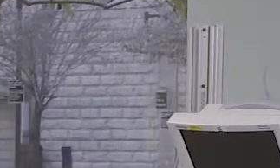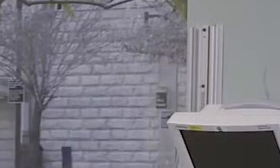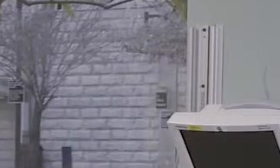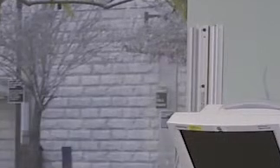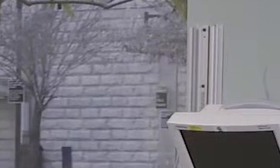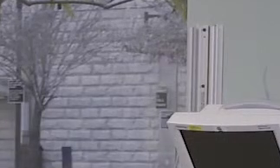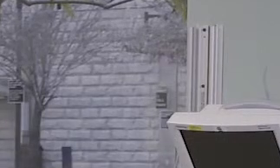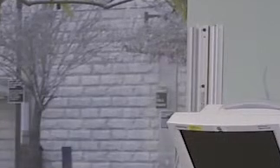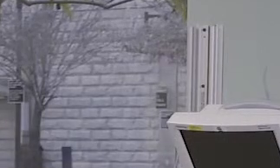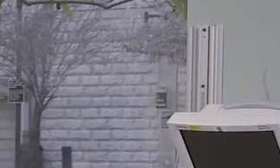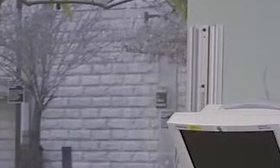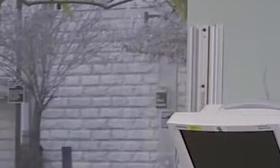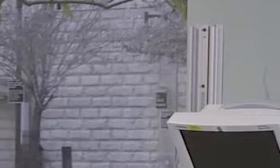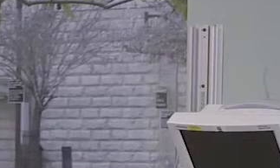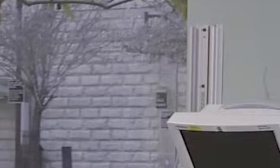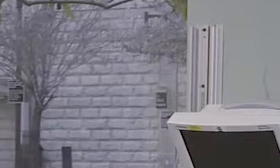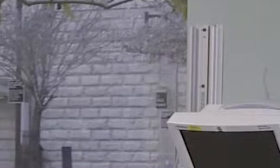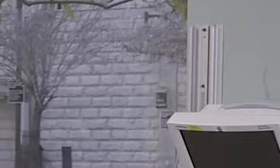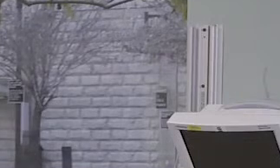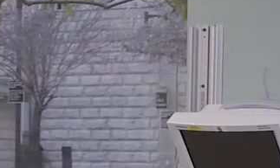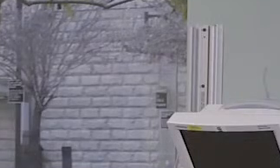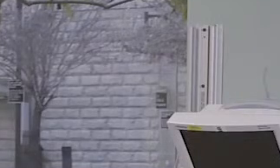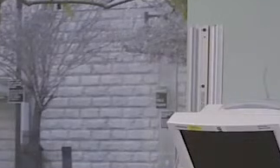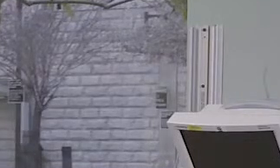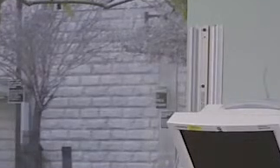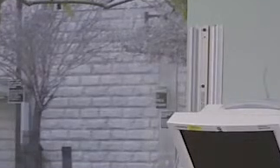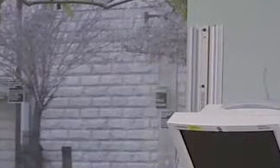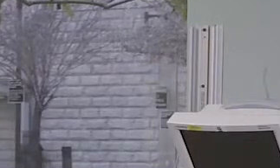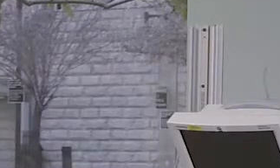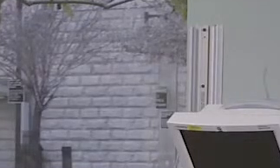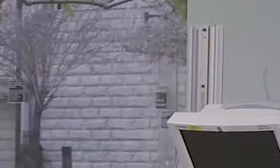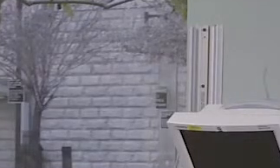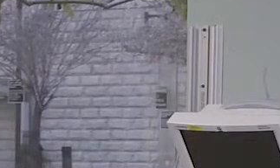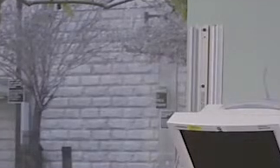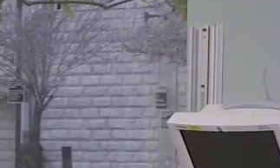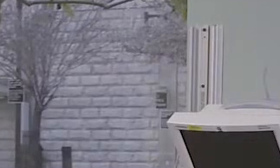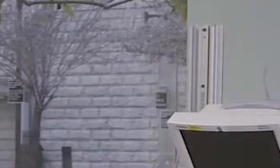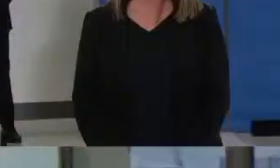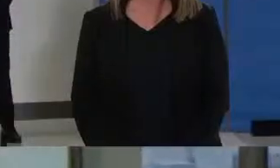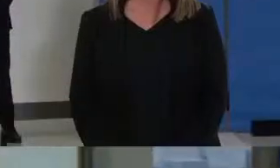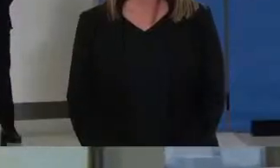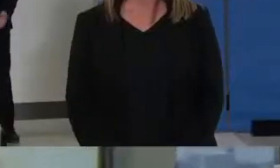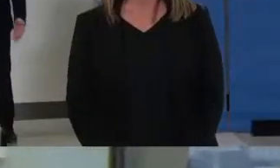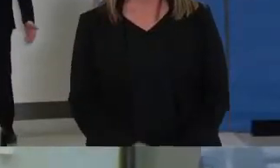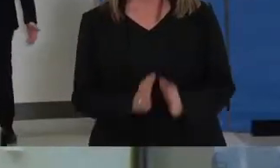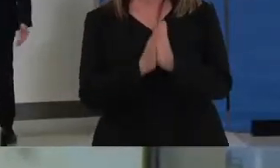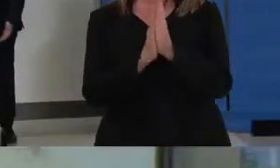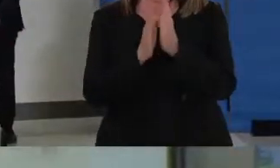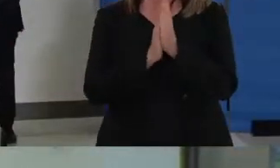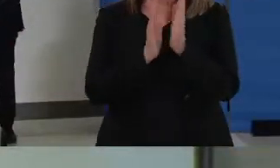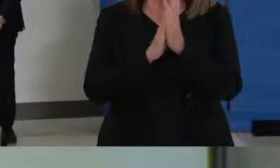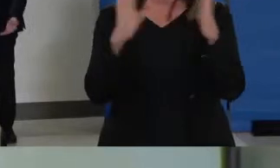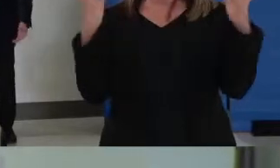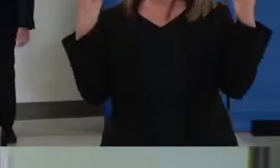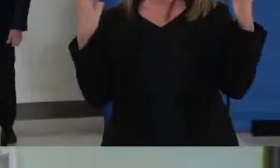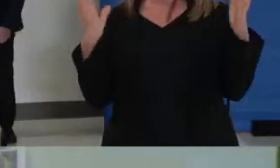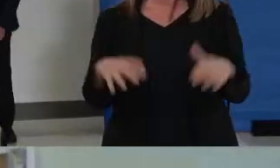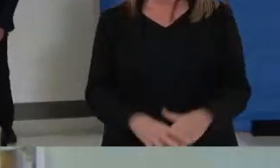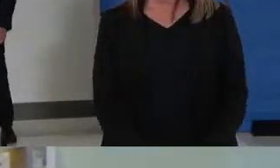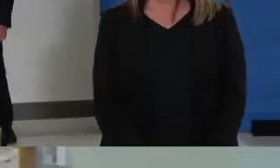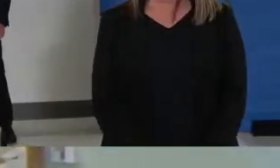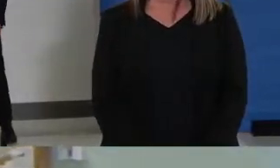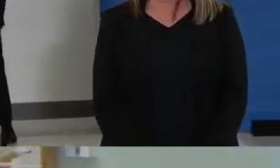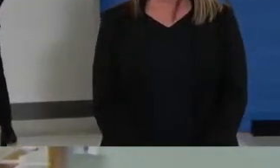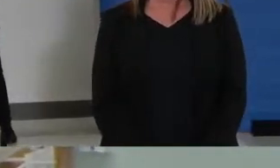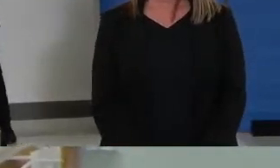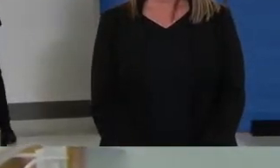Good afternoon. Good afternoon. Yeah, really. Yes, we should wrap this up.